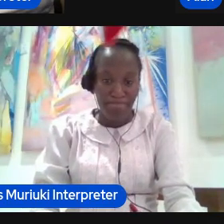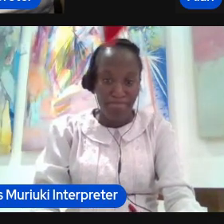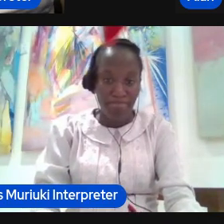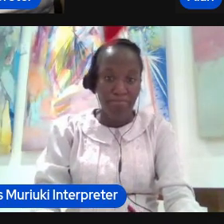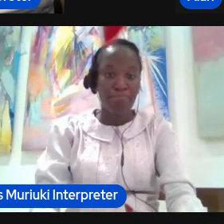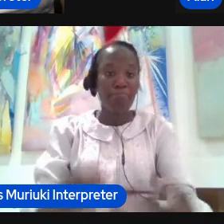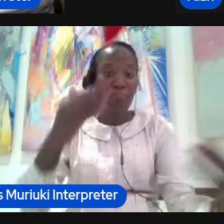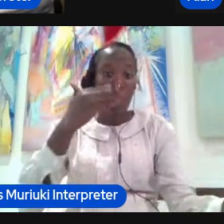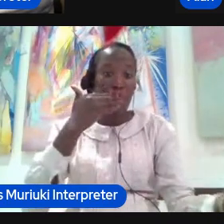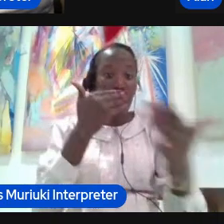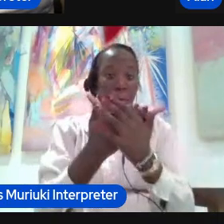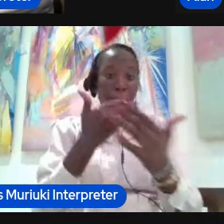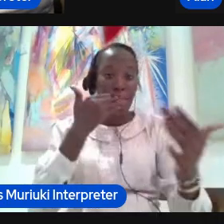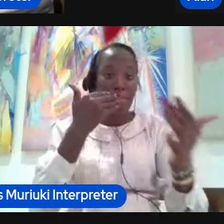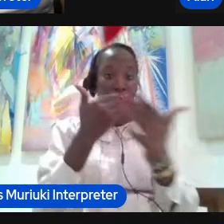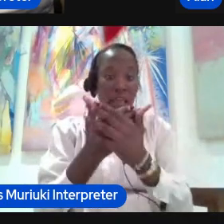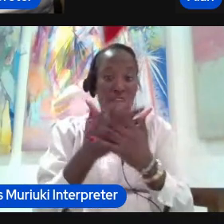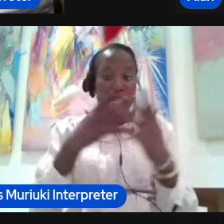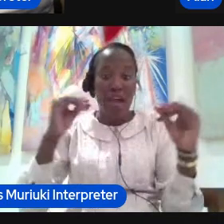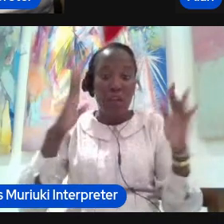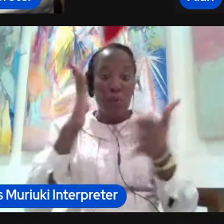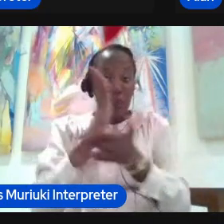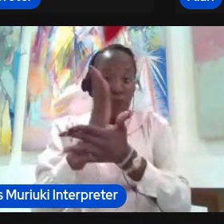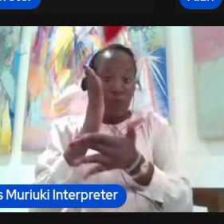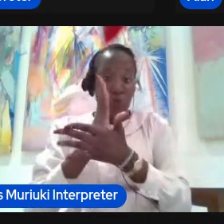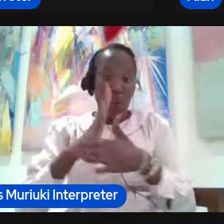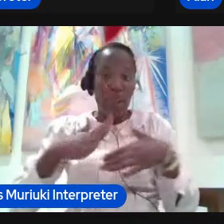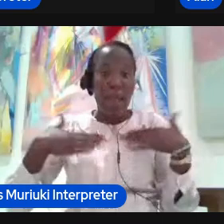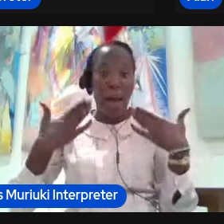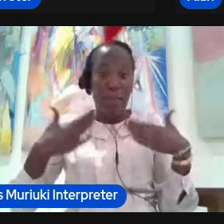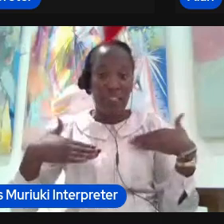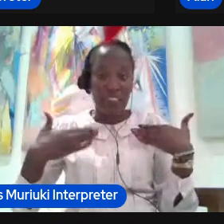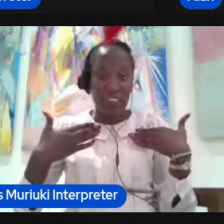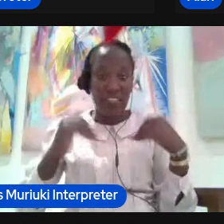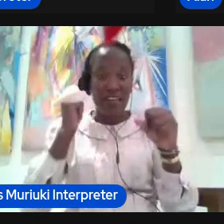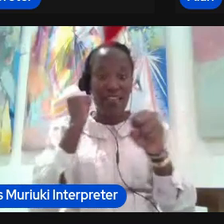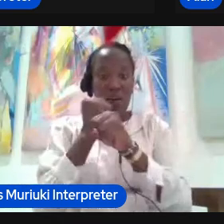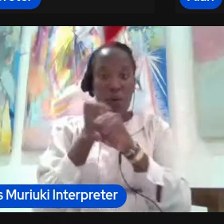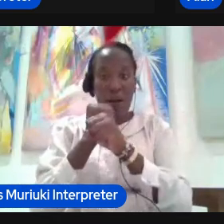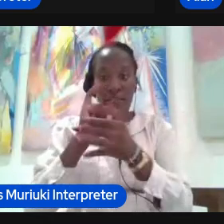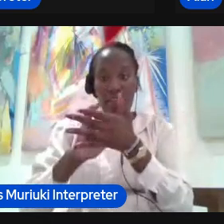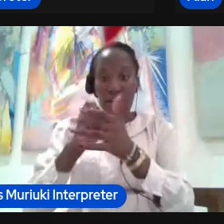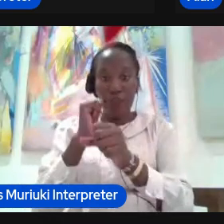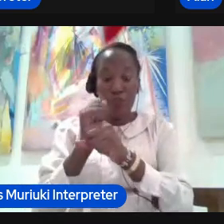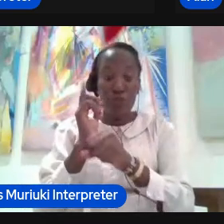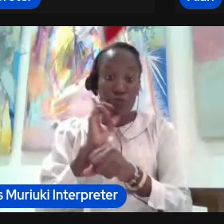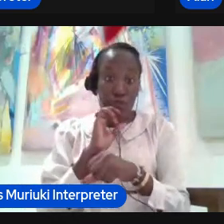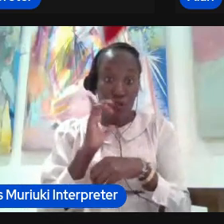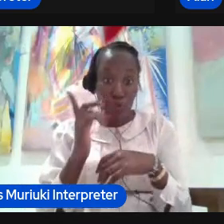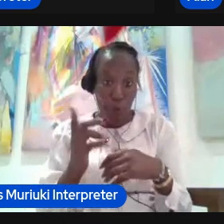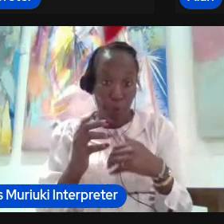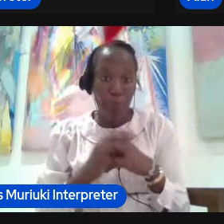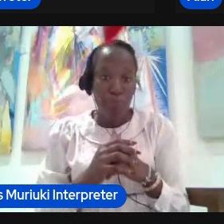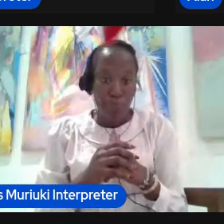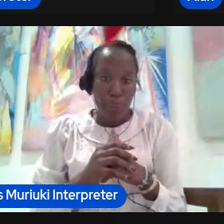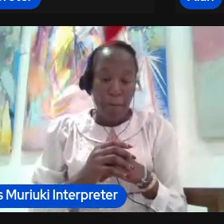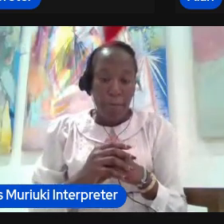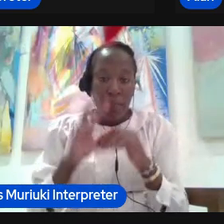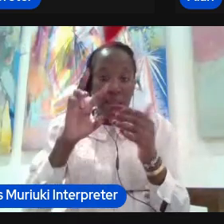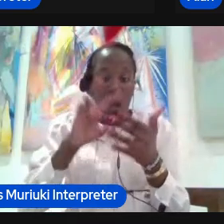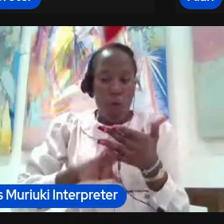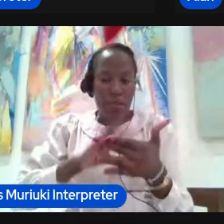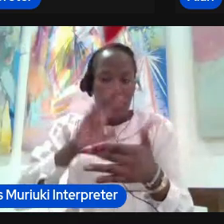Thank you so much, and we appreciate the work that you're doing. So, Jumping